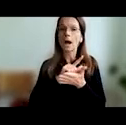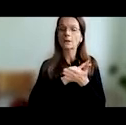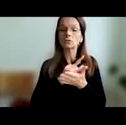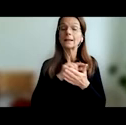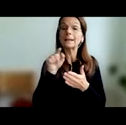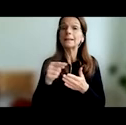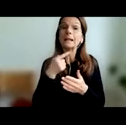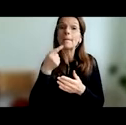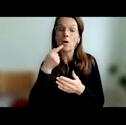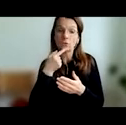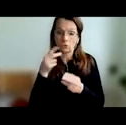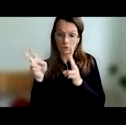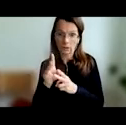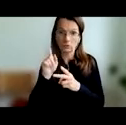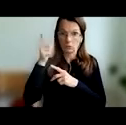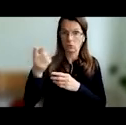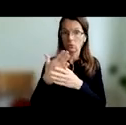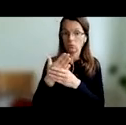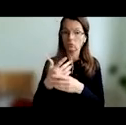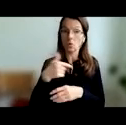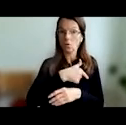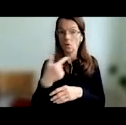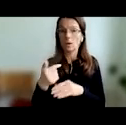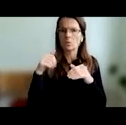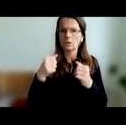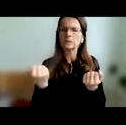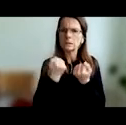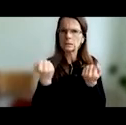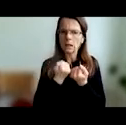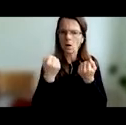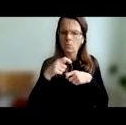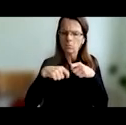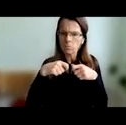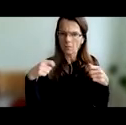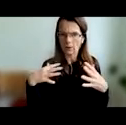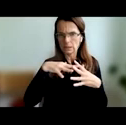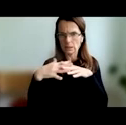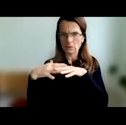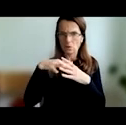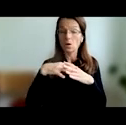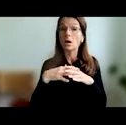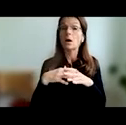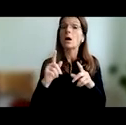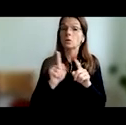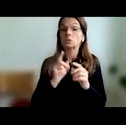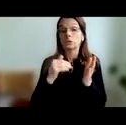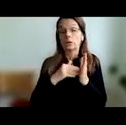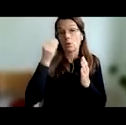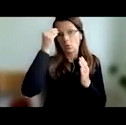consistency between collecting data on occupation and competencies and their short-term and